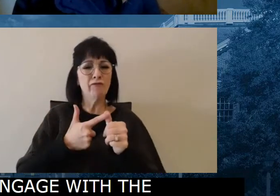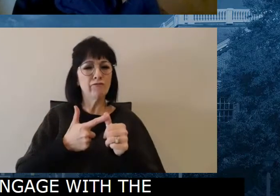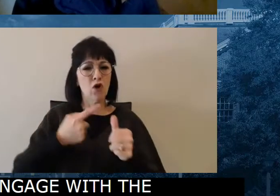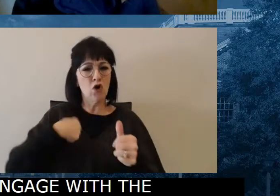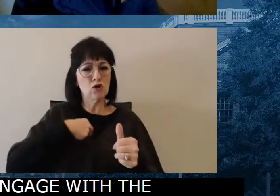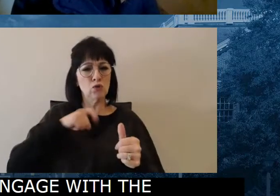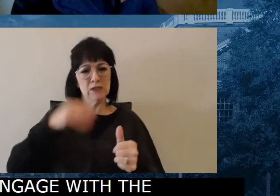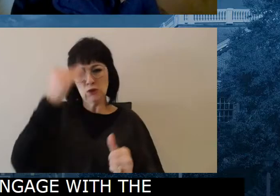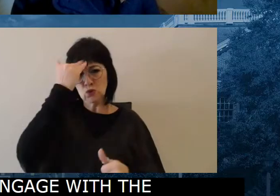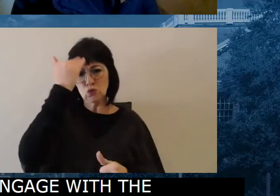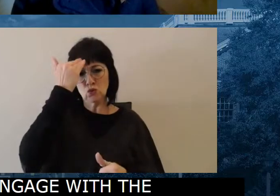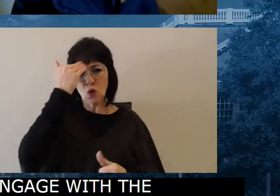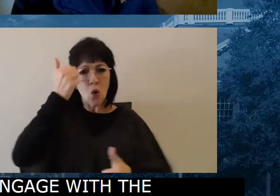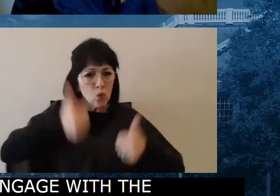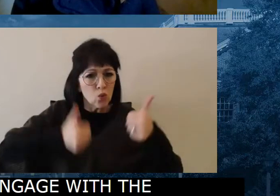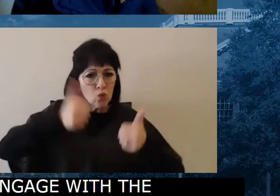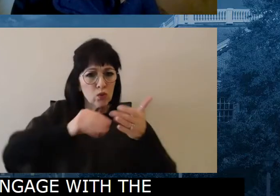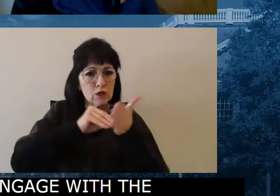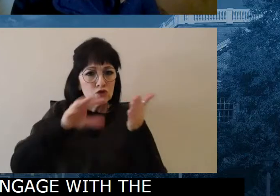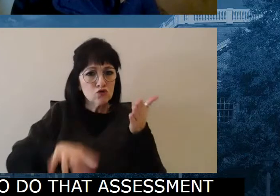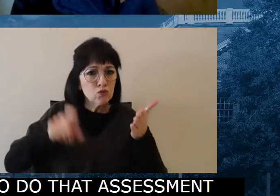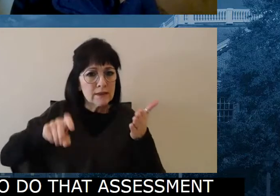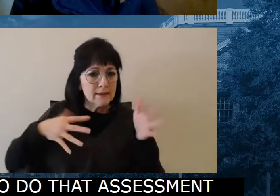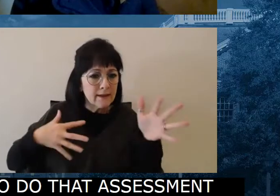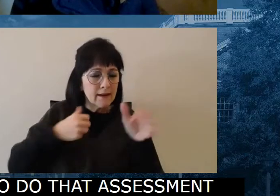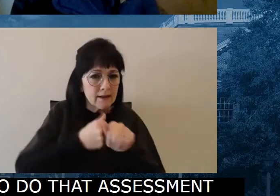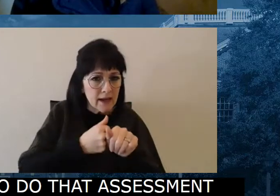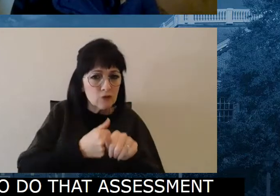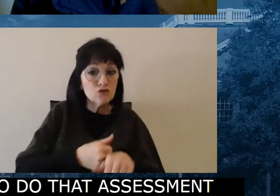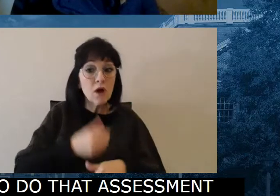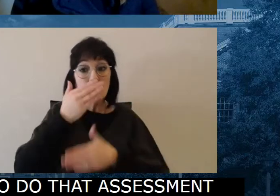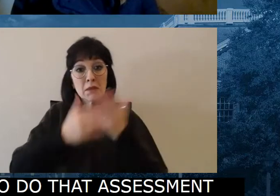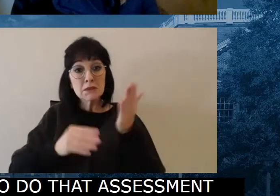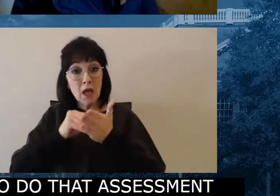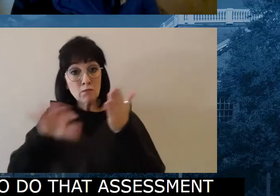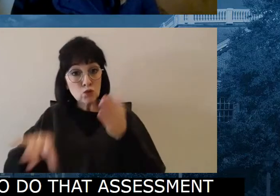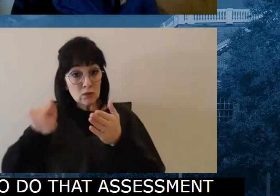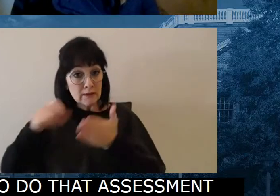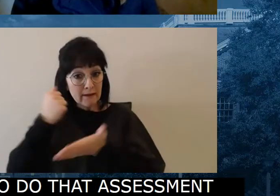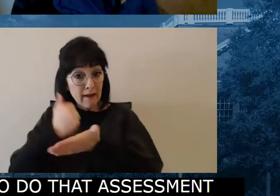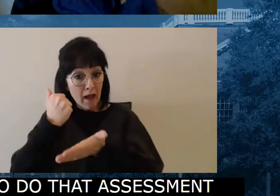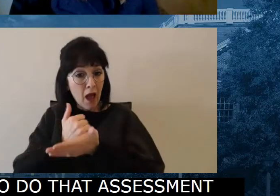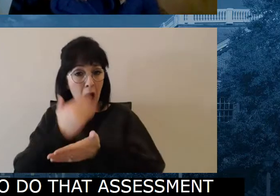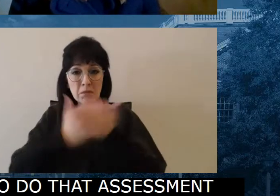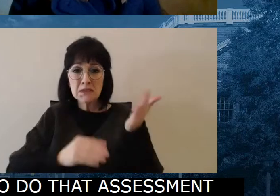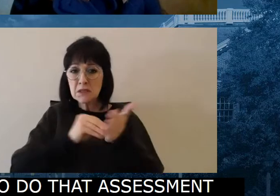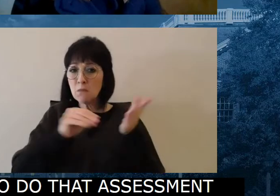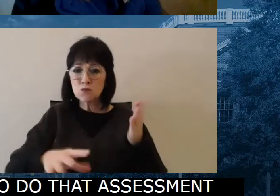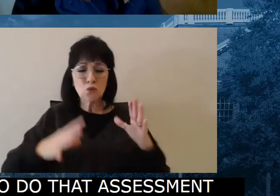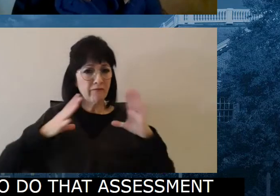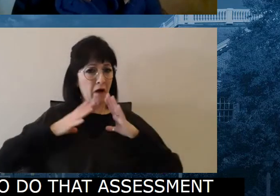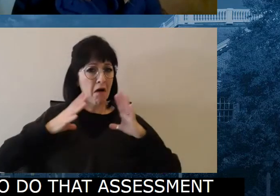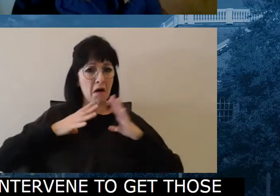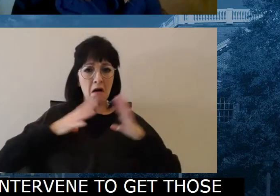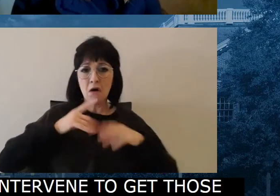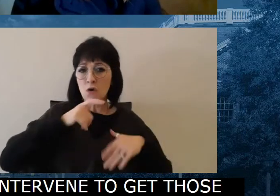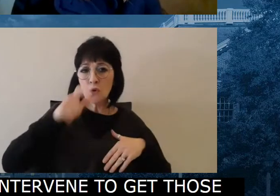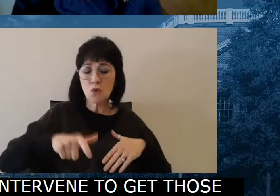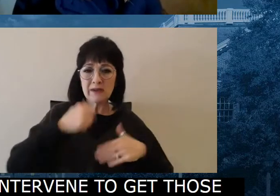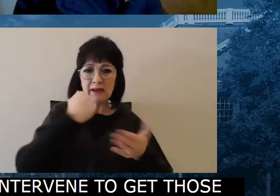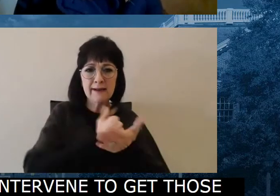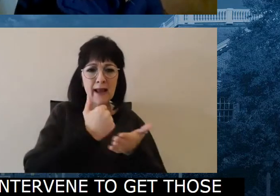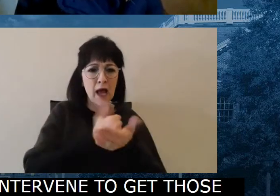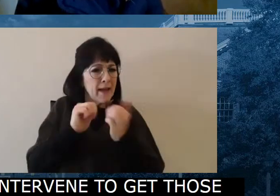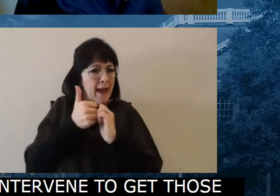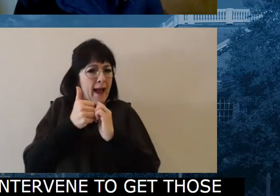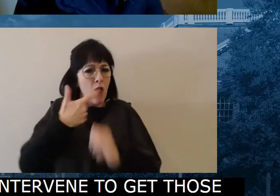best intervene to help each of those students get where they need to be. This is a big concern, right up there with making sure that our